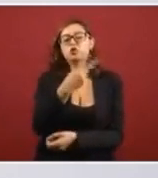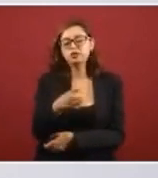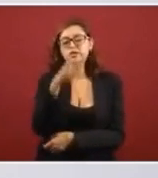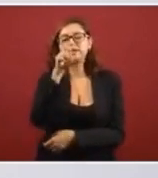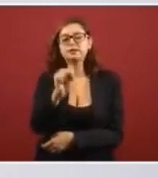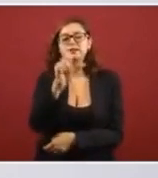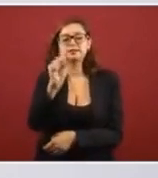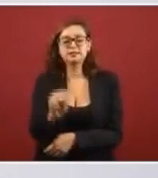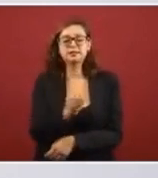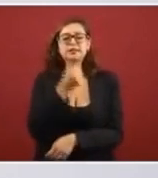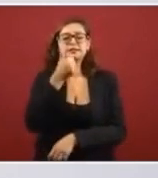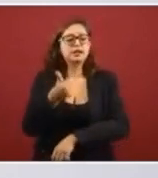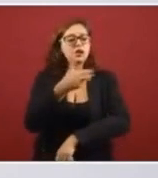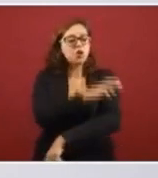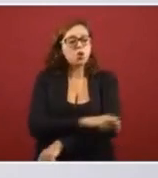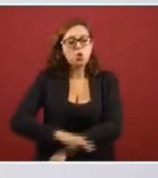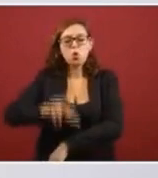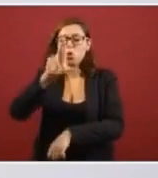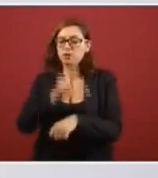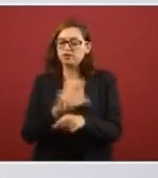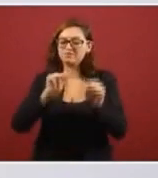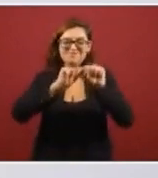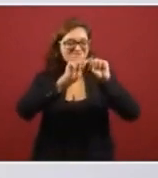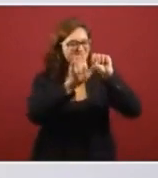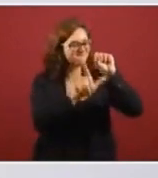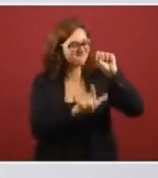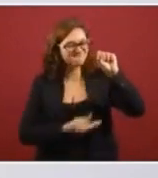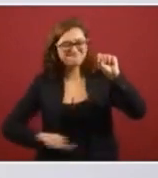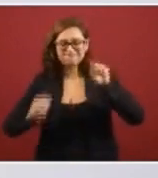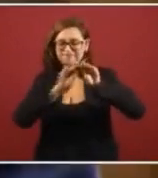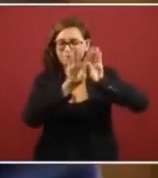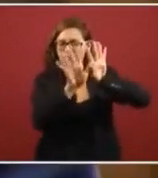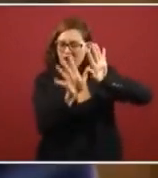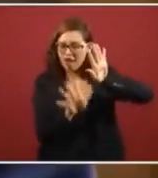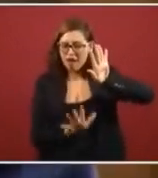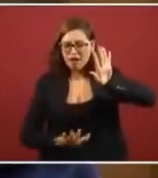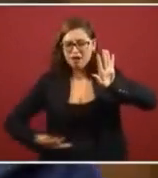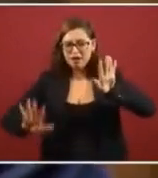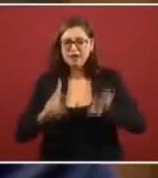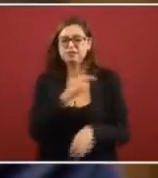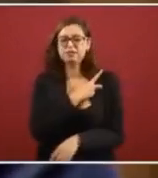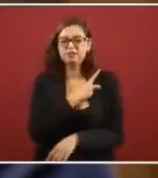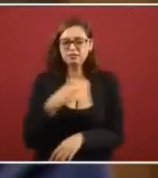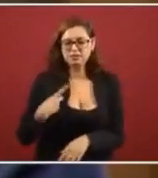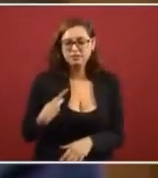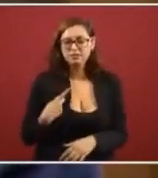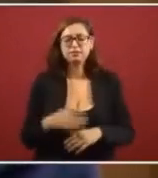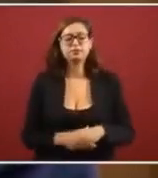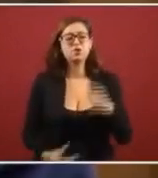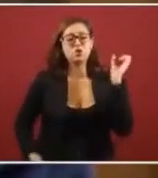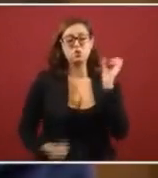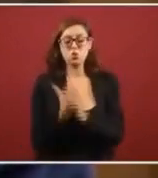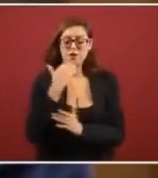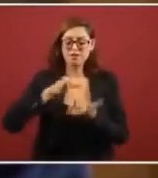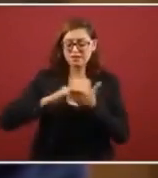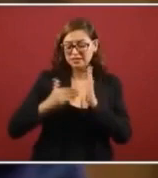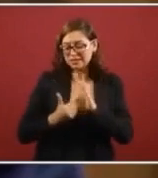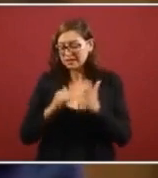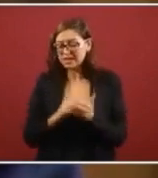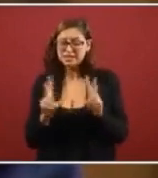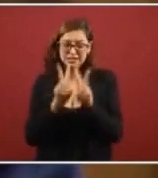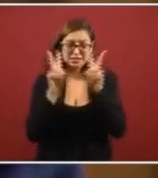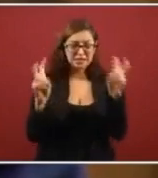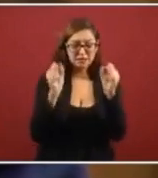to two hundred and six coordination in other regions of Mexico and I added the new